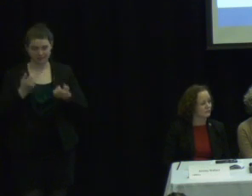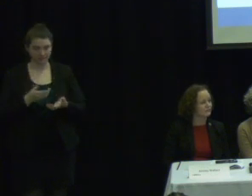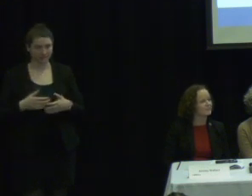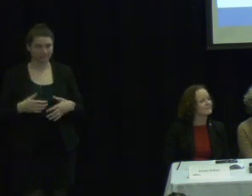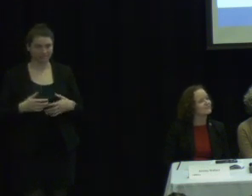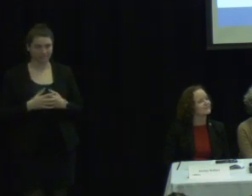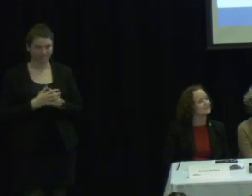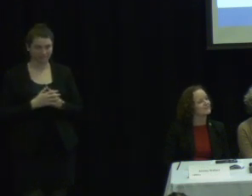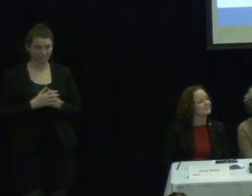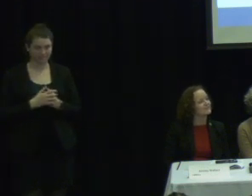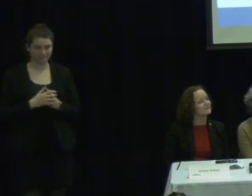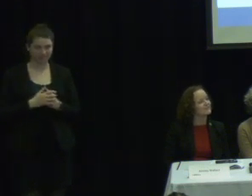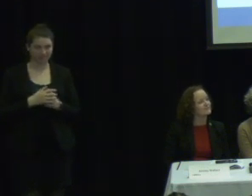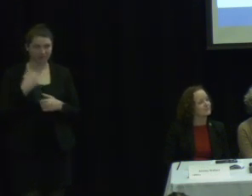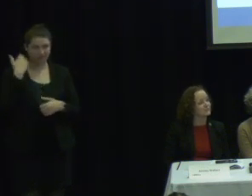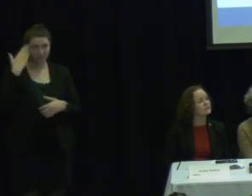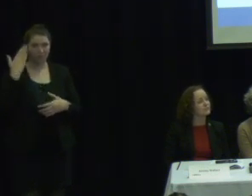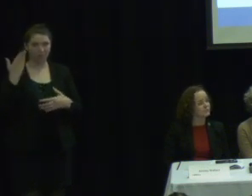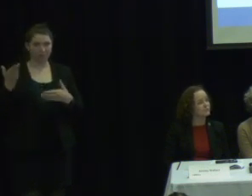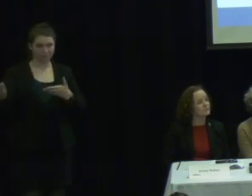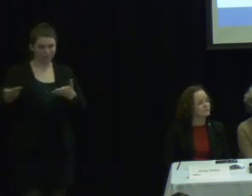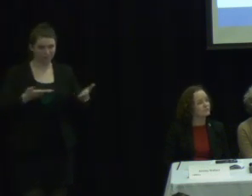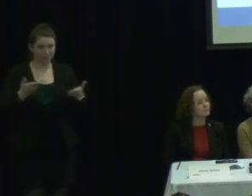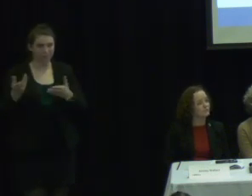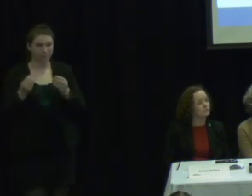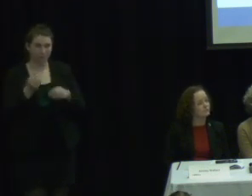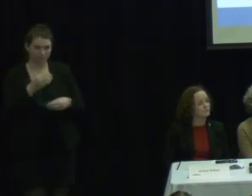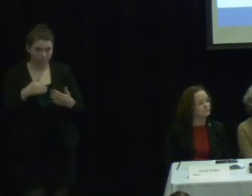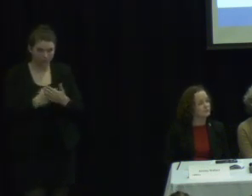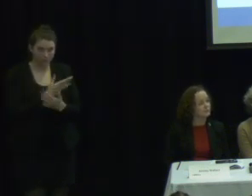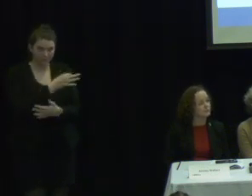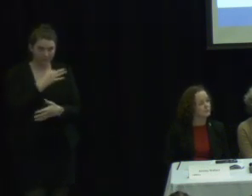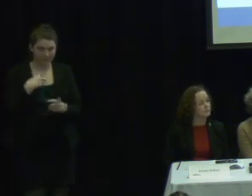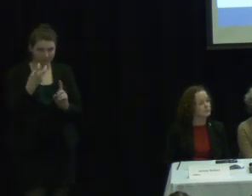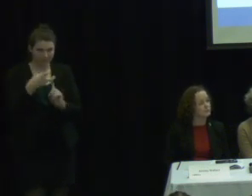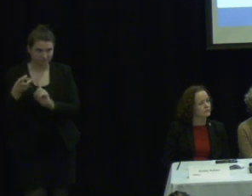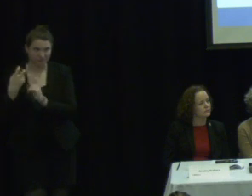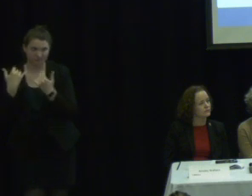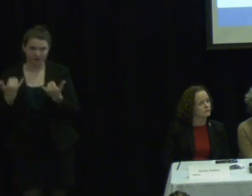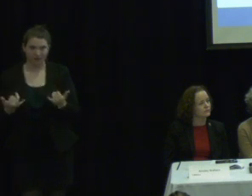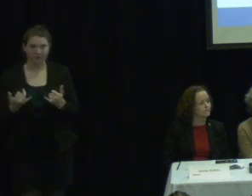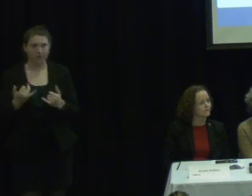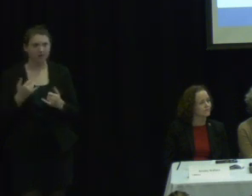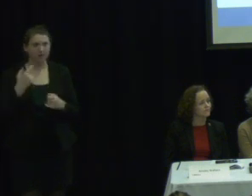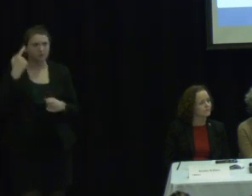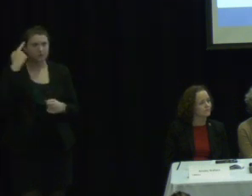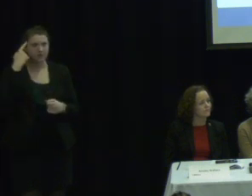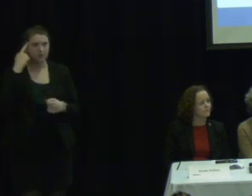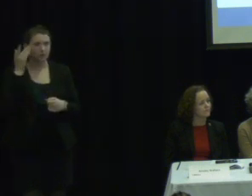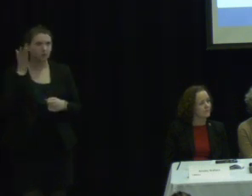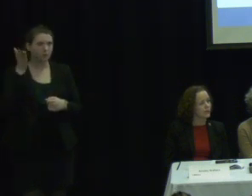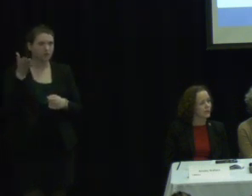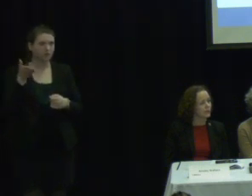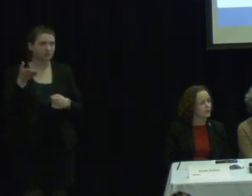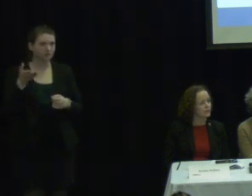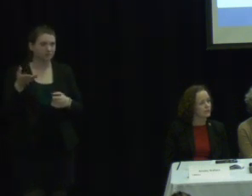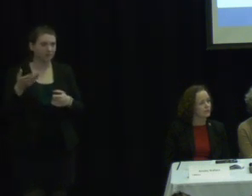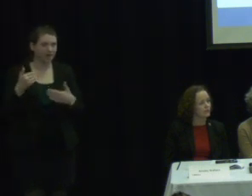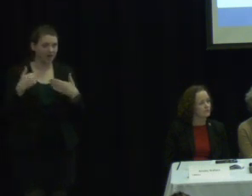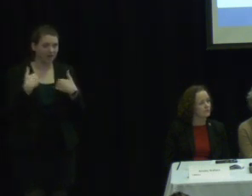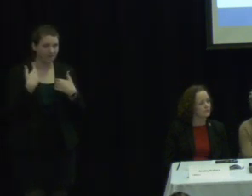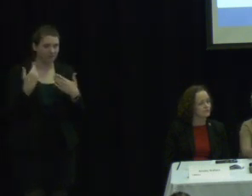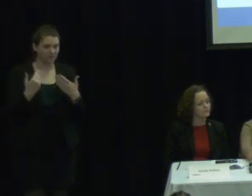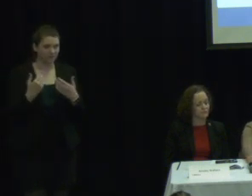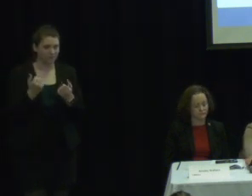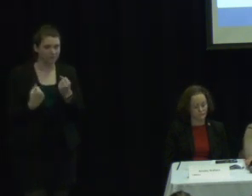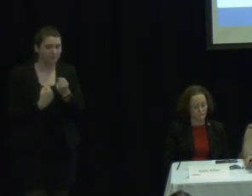area of equity, inclusion, social justice. Is there thought to having any support staff for those roles, whereas they are a VP and a director